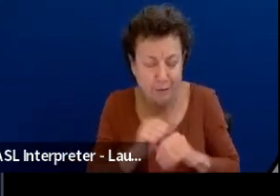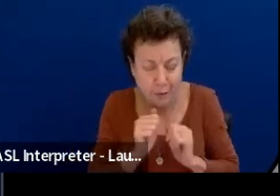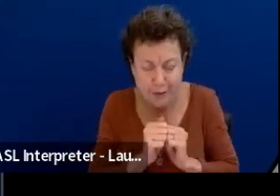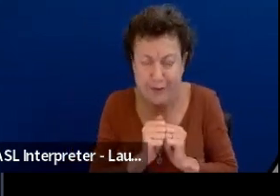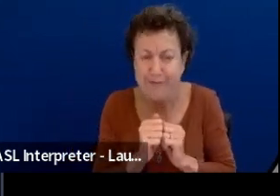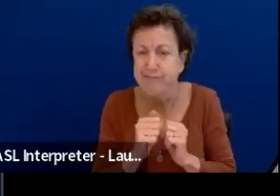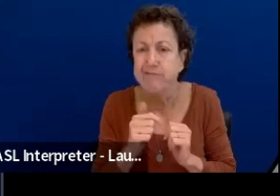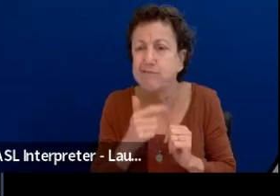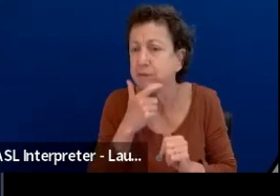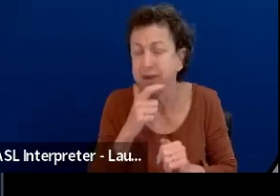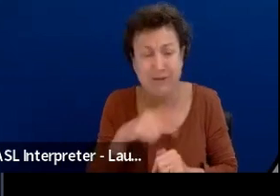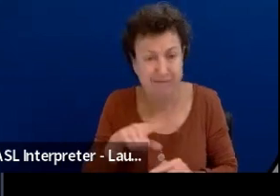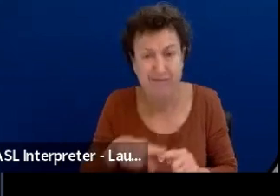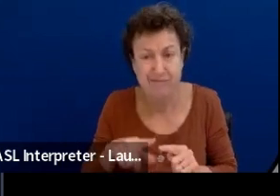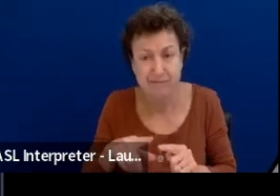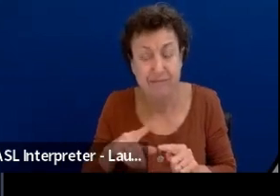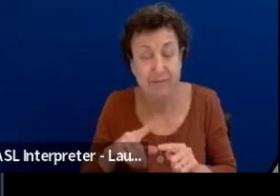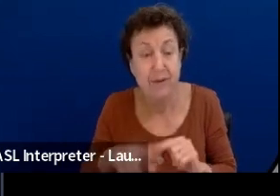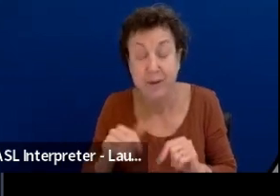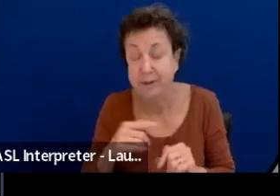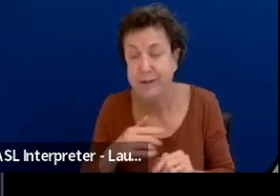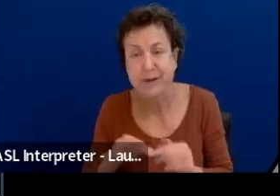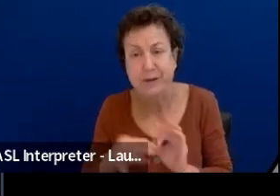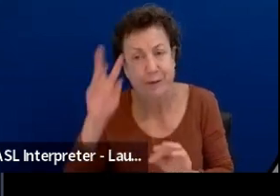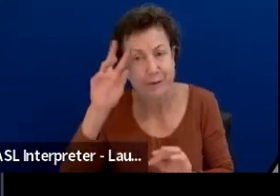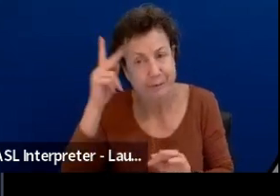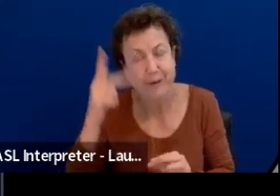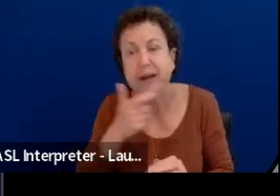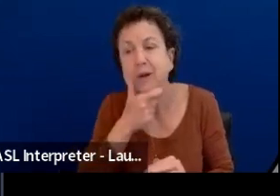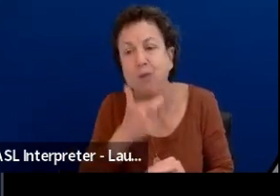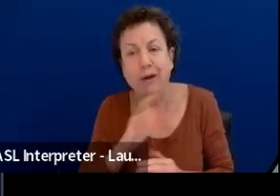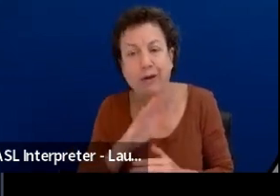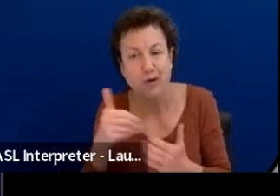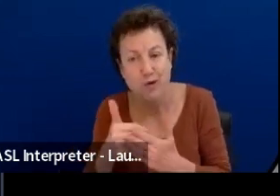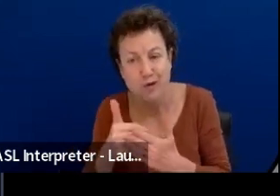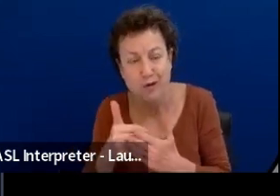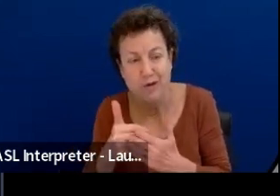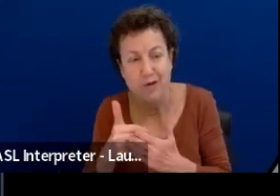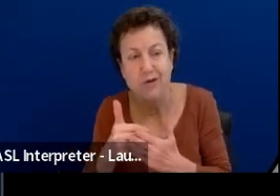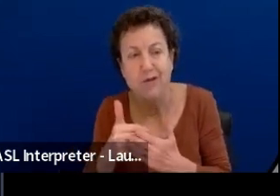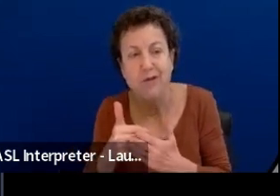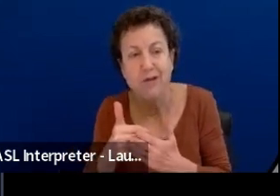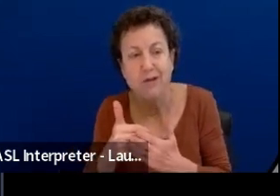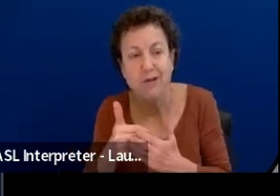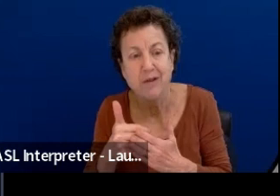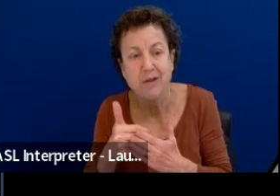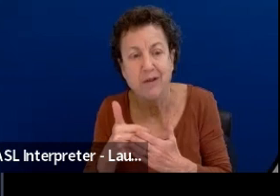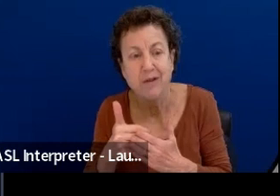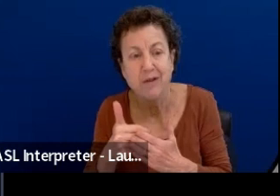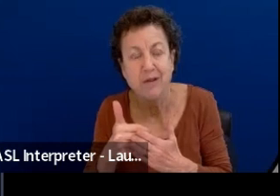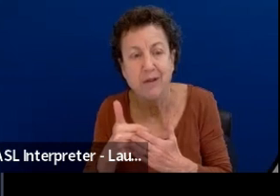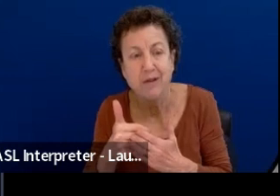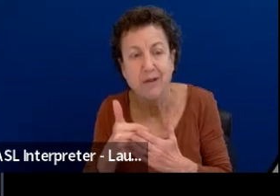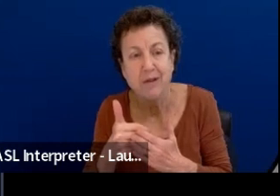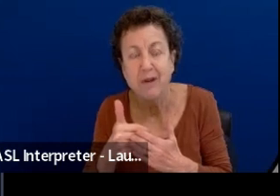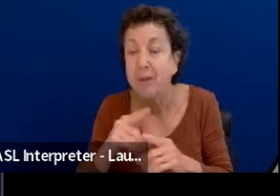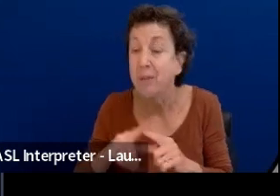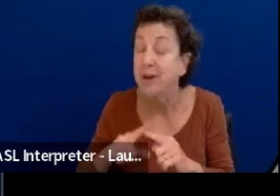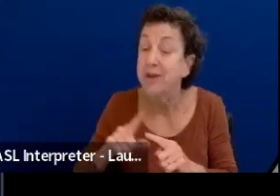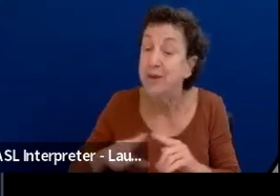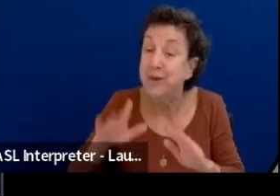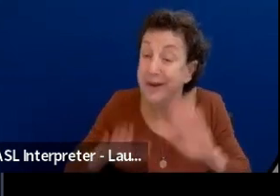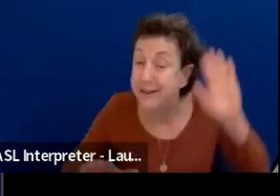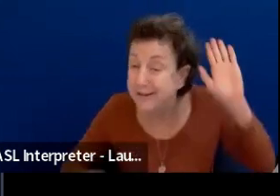all be viewed by the public. Unfortunately, there's no way to actually interact with the